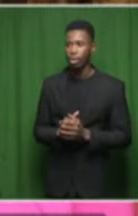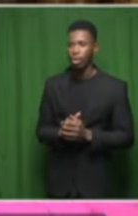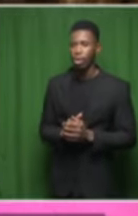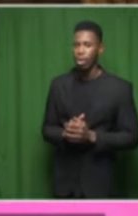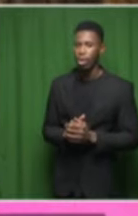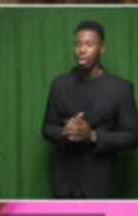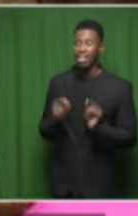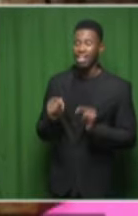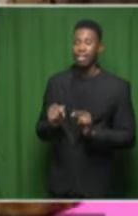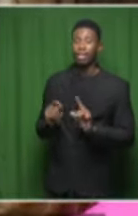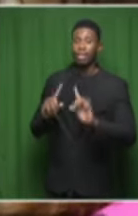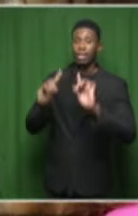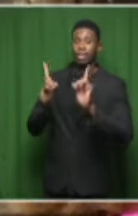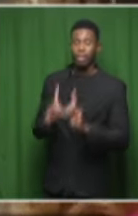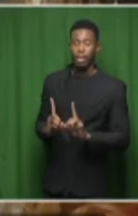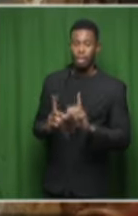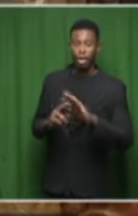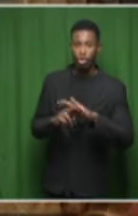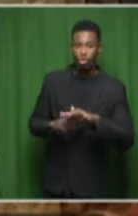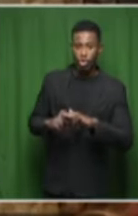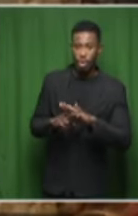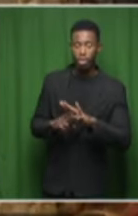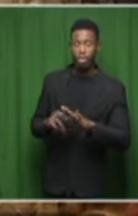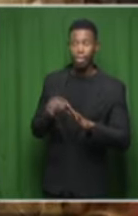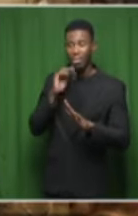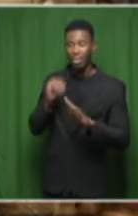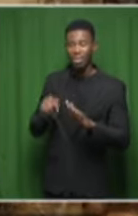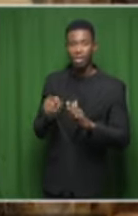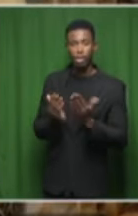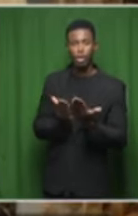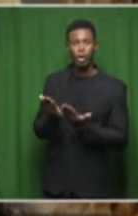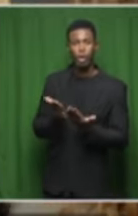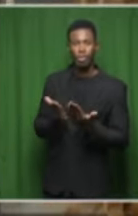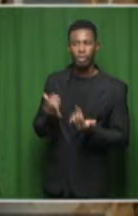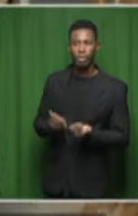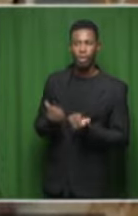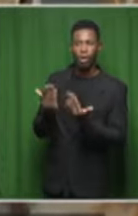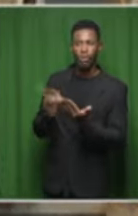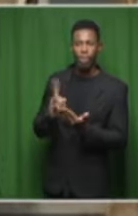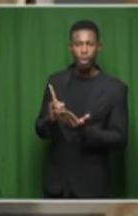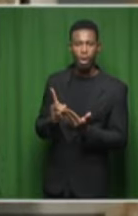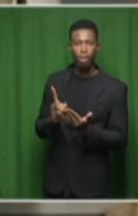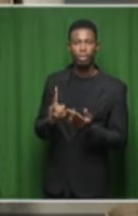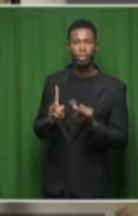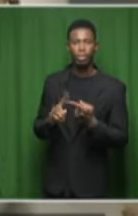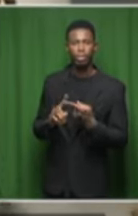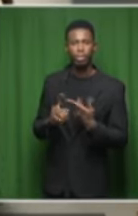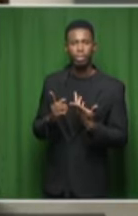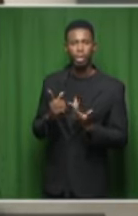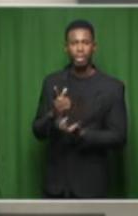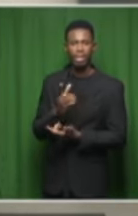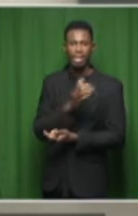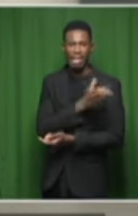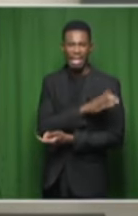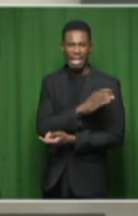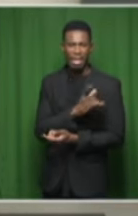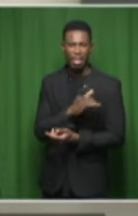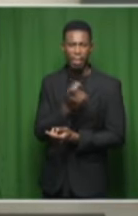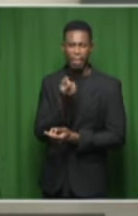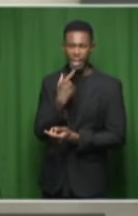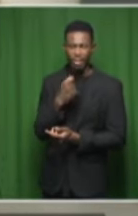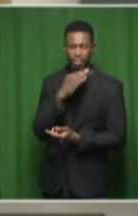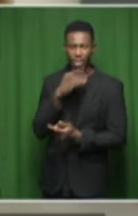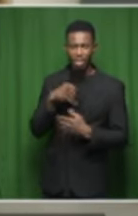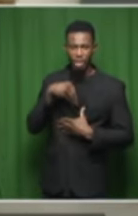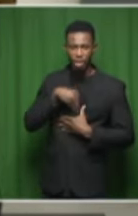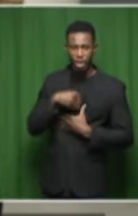a specialized regional level, the package of service includes the core disciplines in clinical medicine, which is your internal